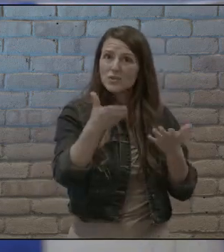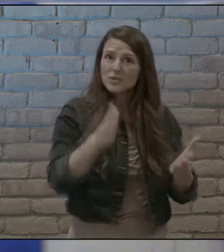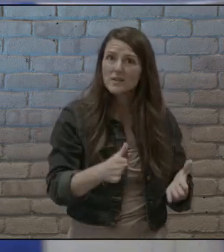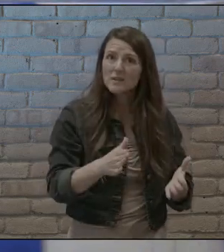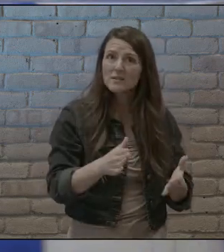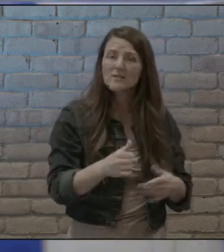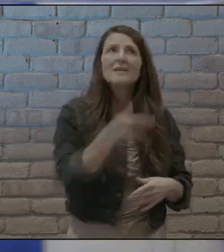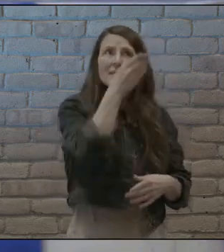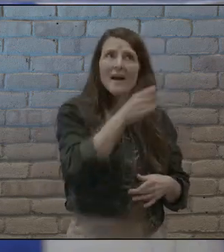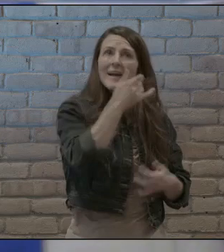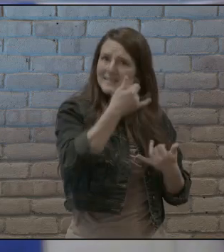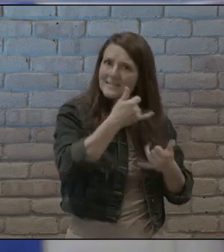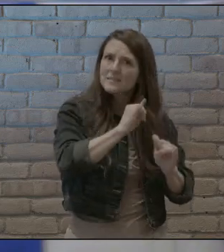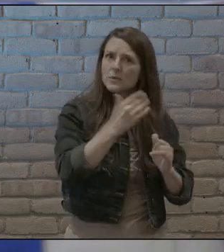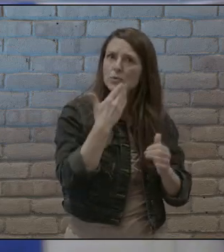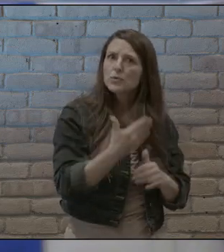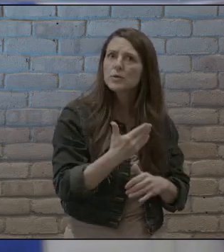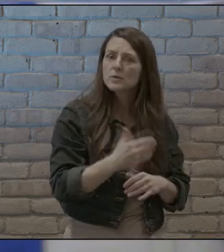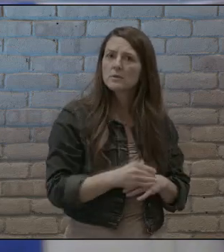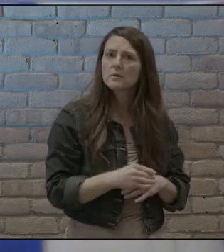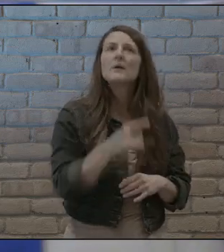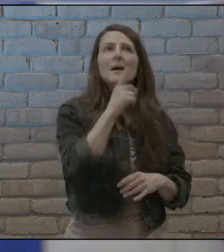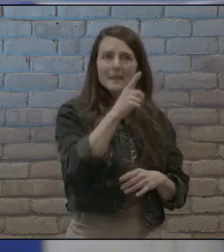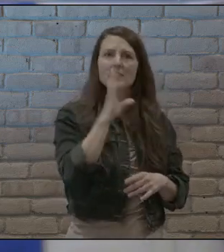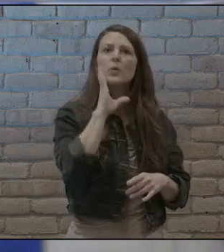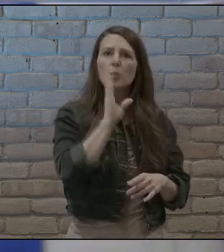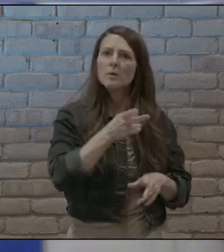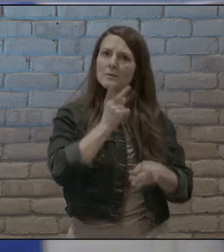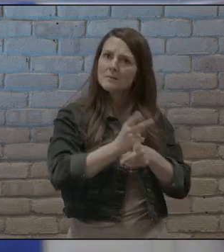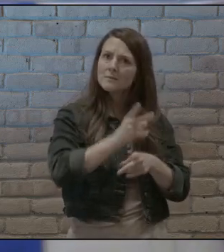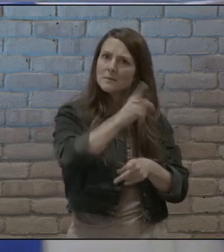good and God is faithful.